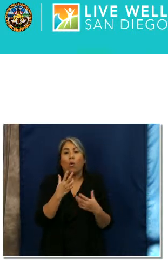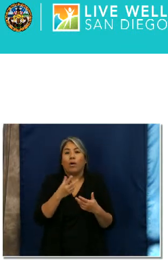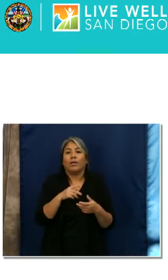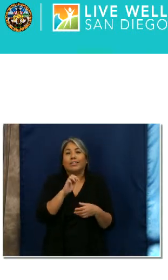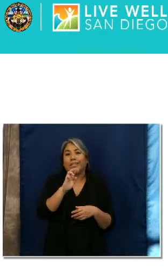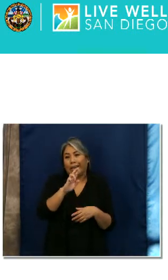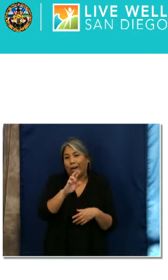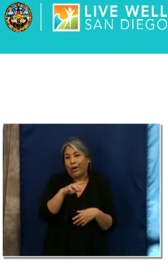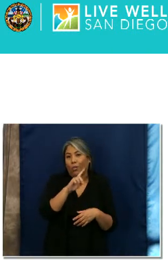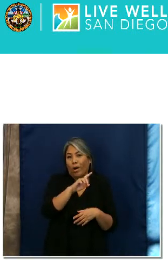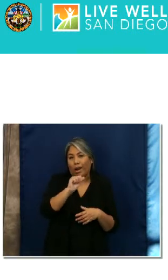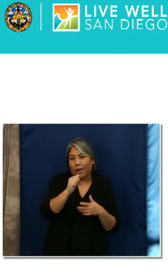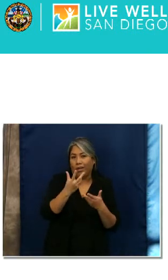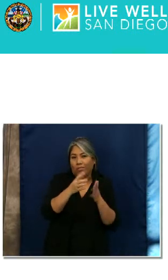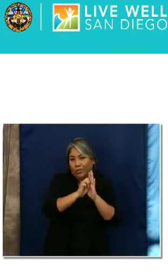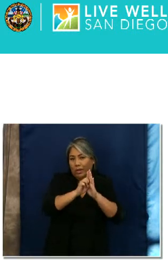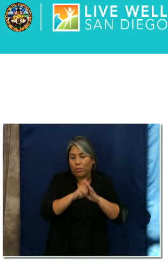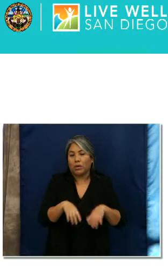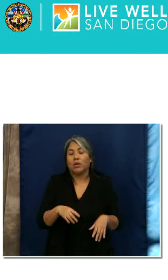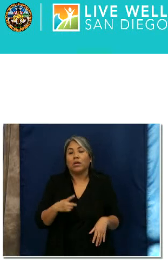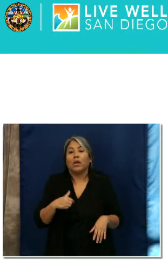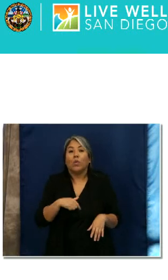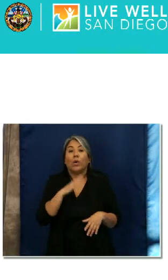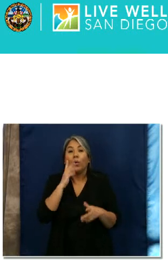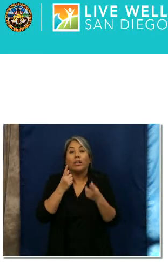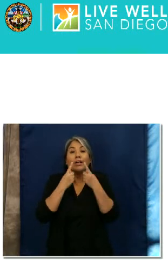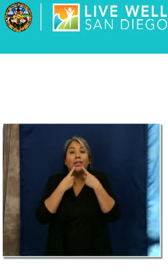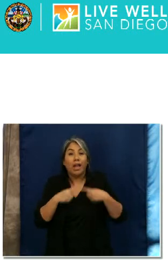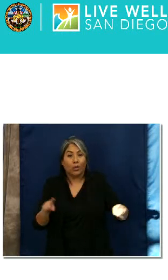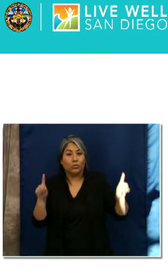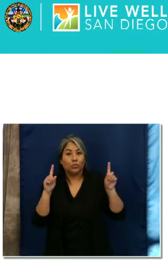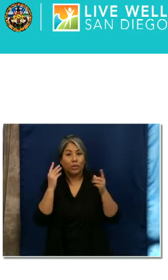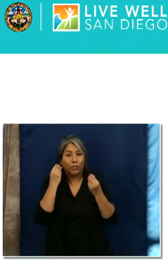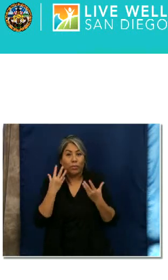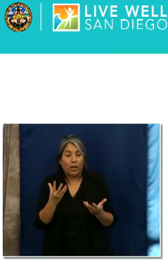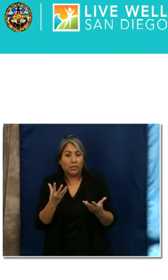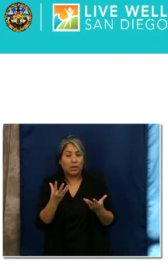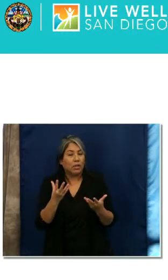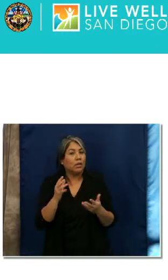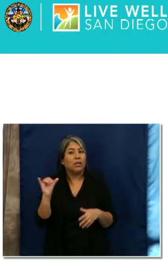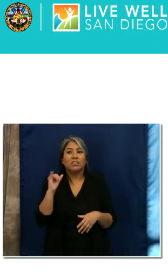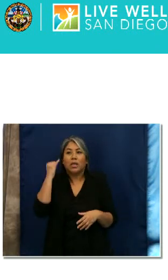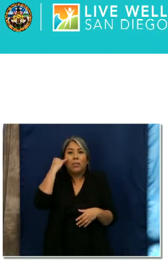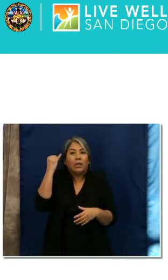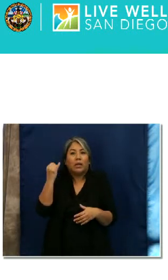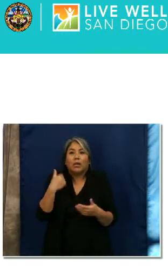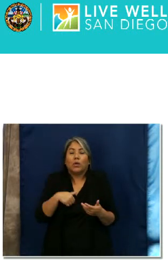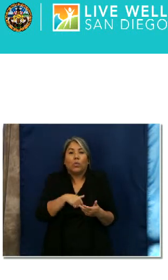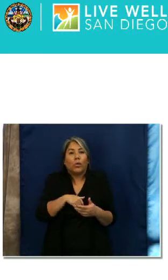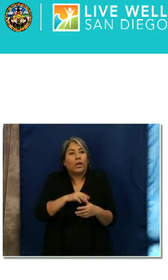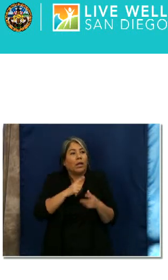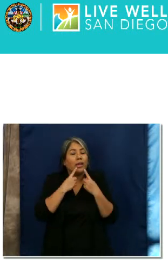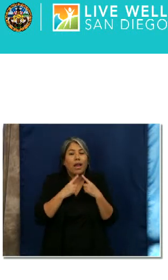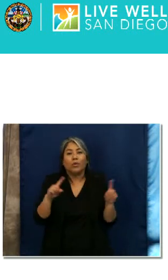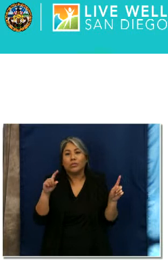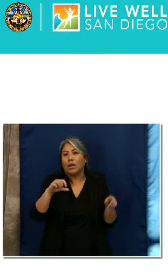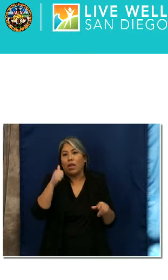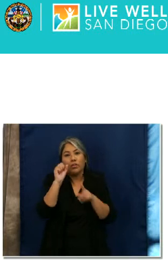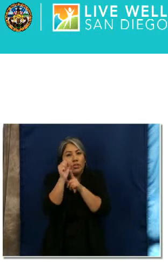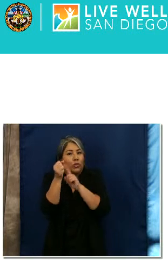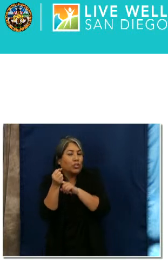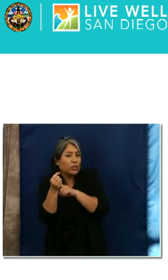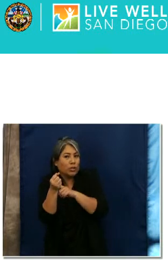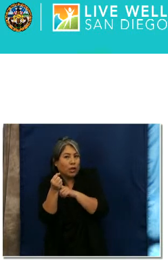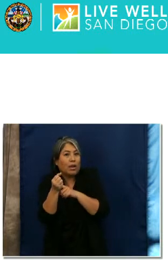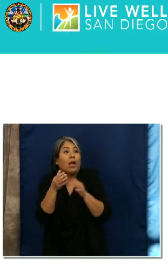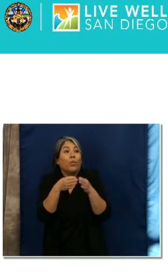1A. We will announce the information just as we do any other situation that we have where